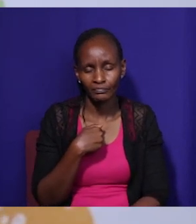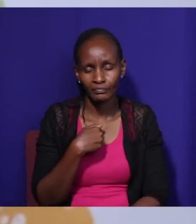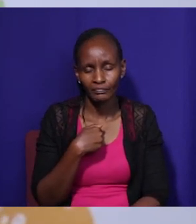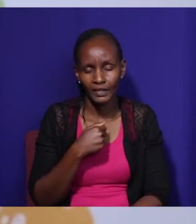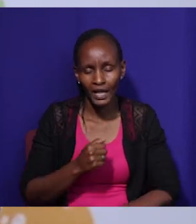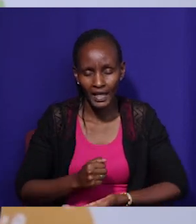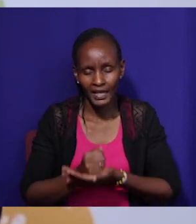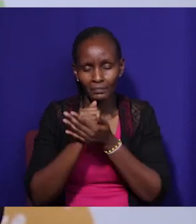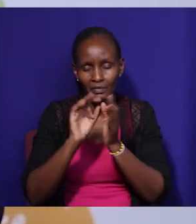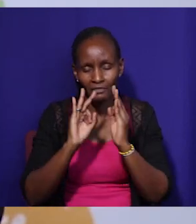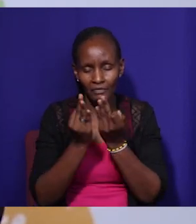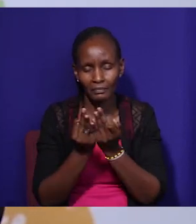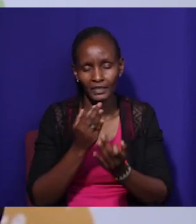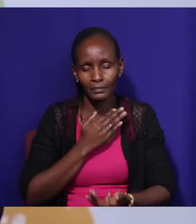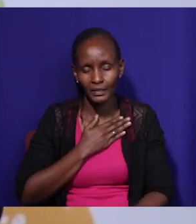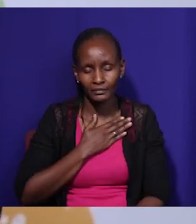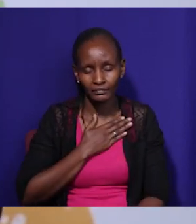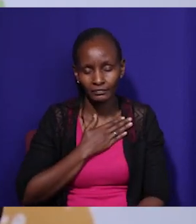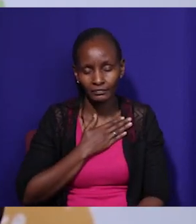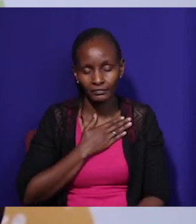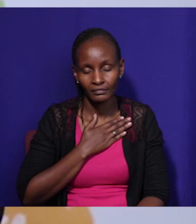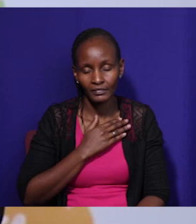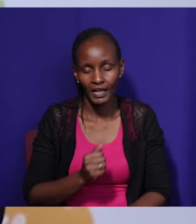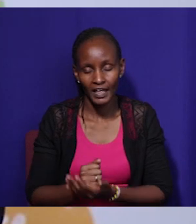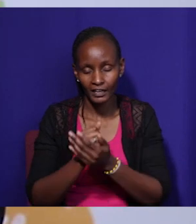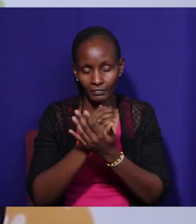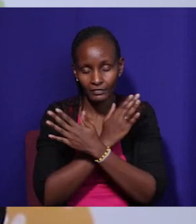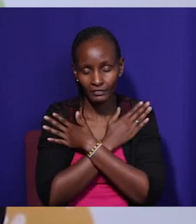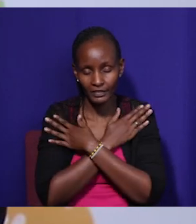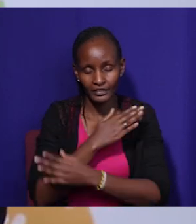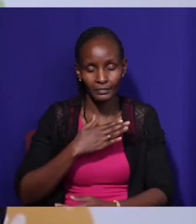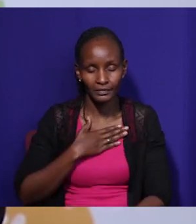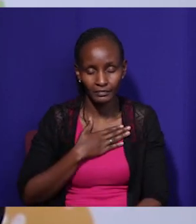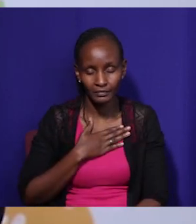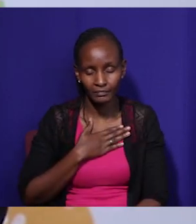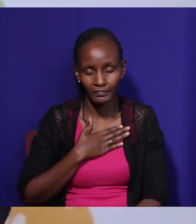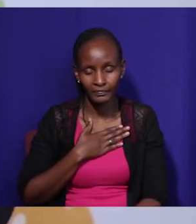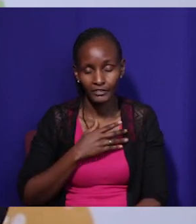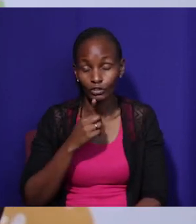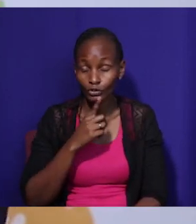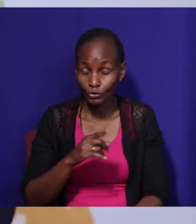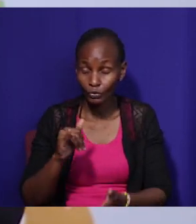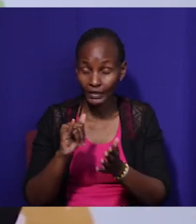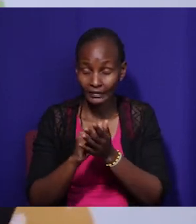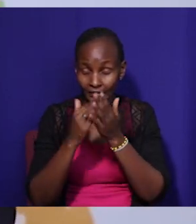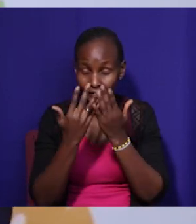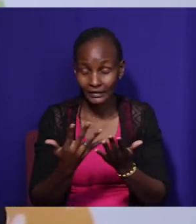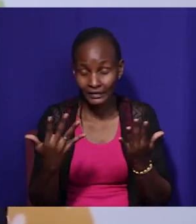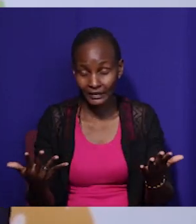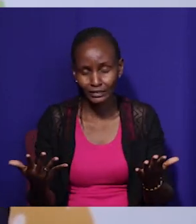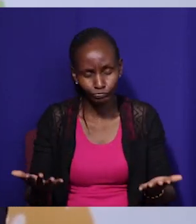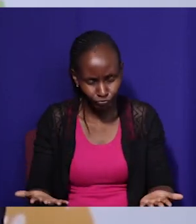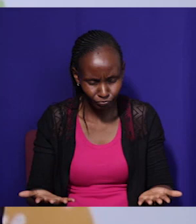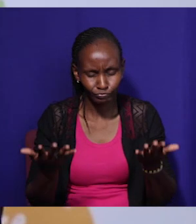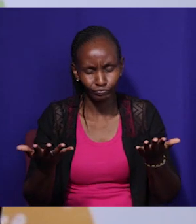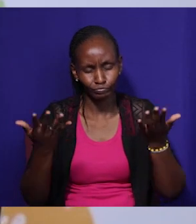Help my family. Help my friends so that things may